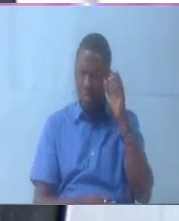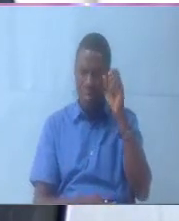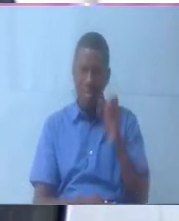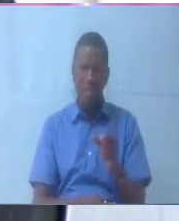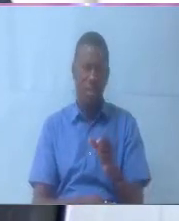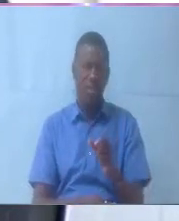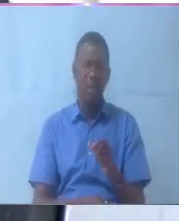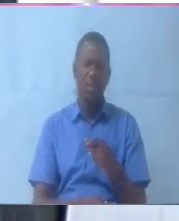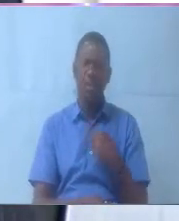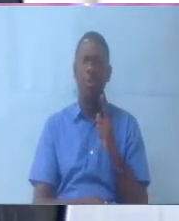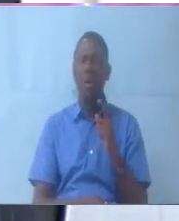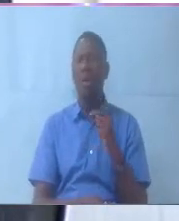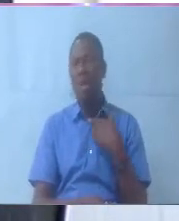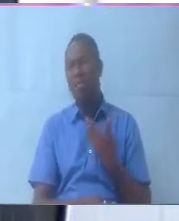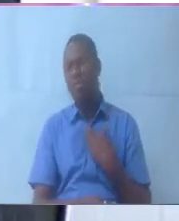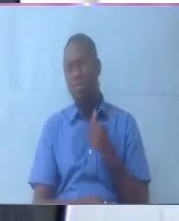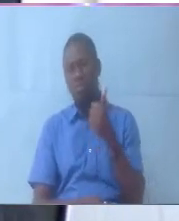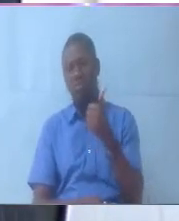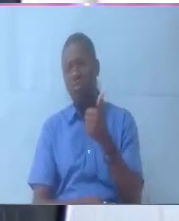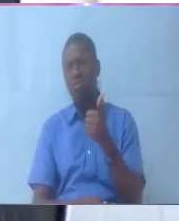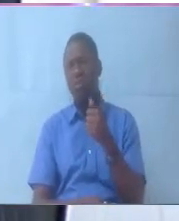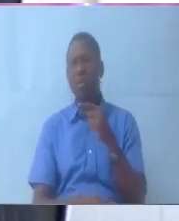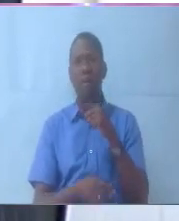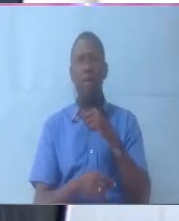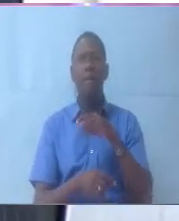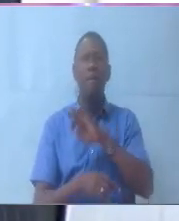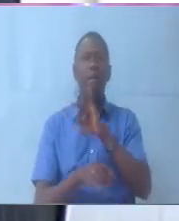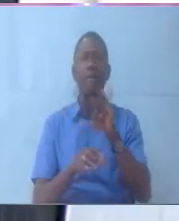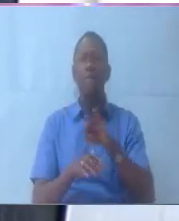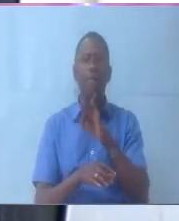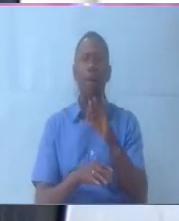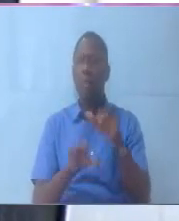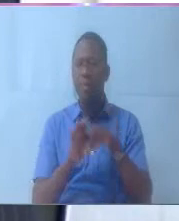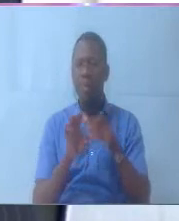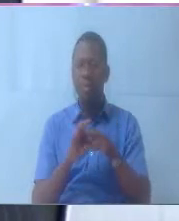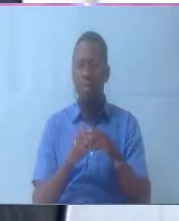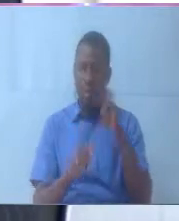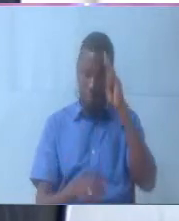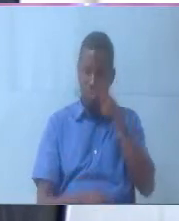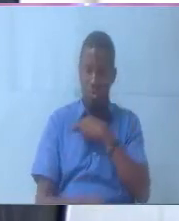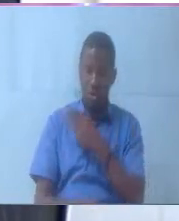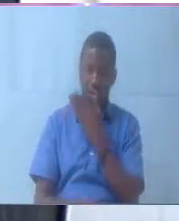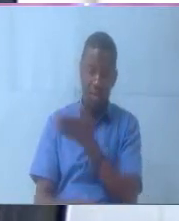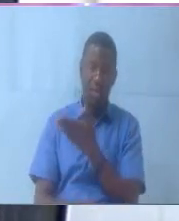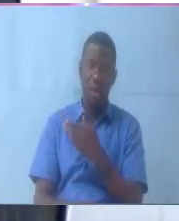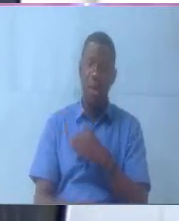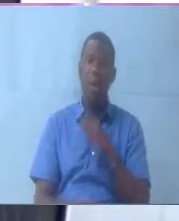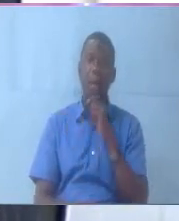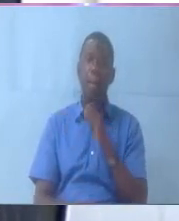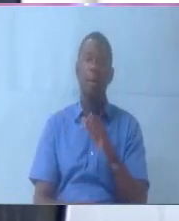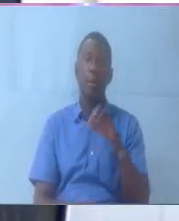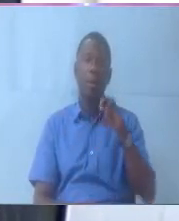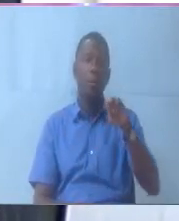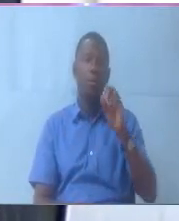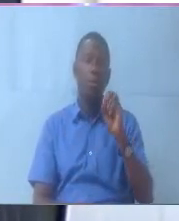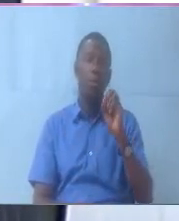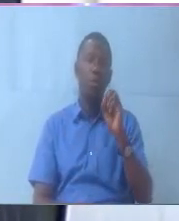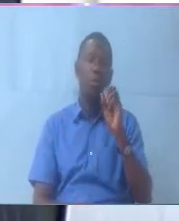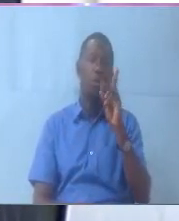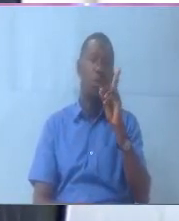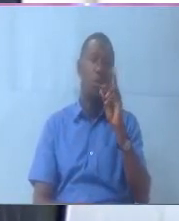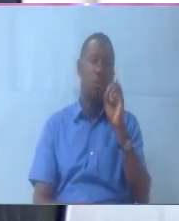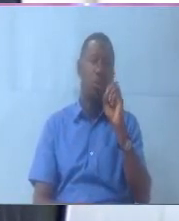family members like my brother is here, Modu. Bari ngamira wala dalasi wuli keme amunta itel benta mutakanda konta mu mokurum balati bari